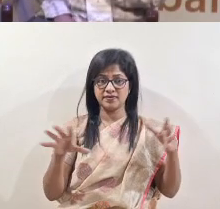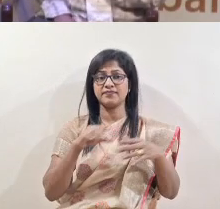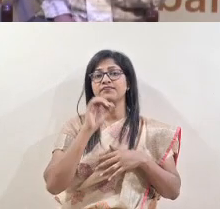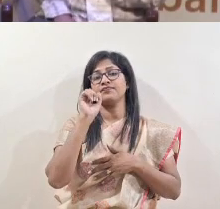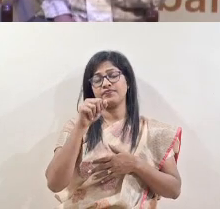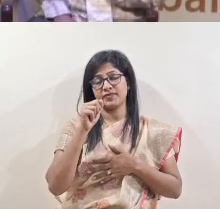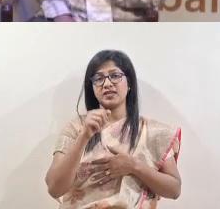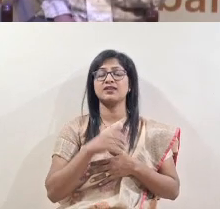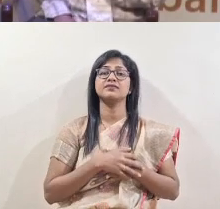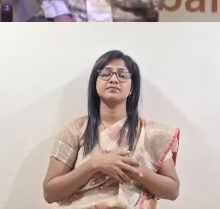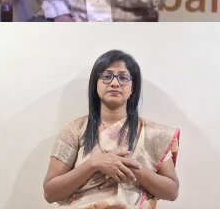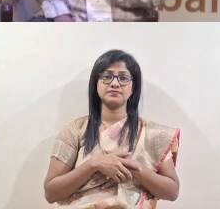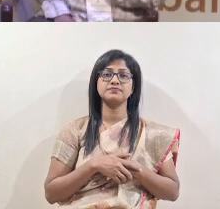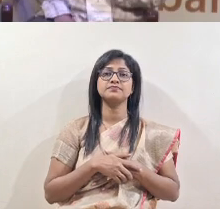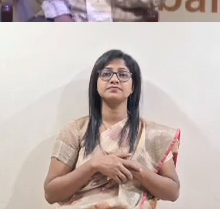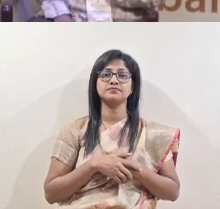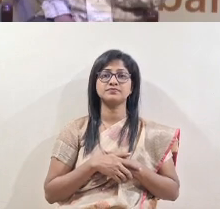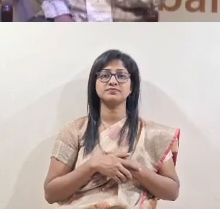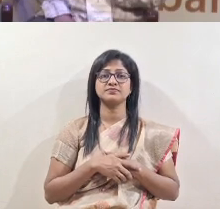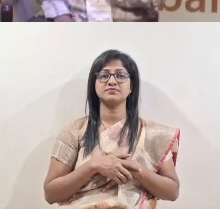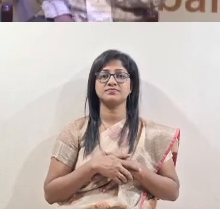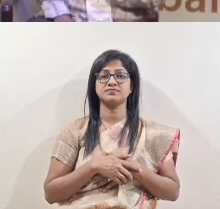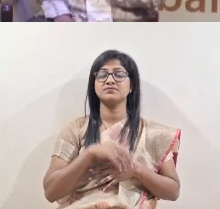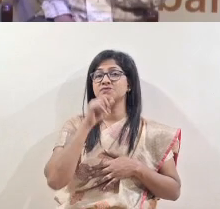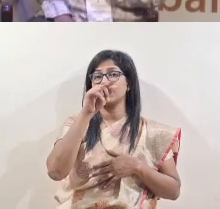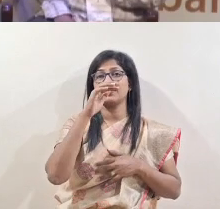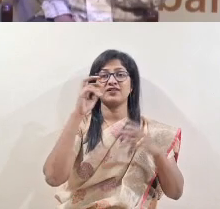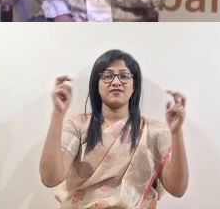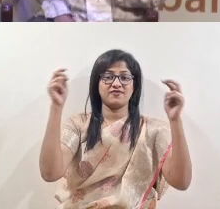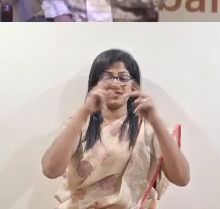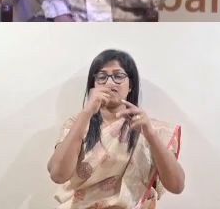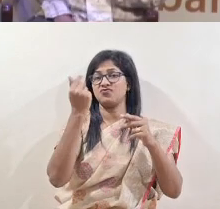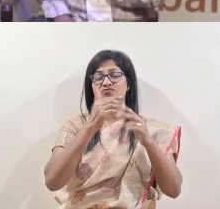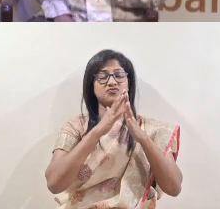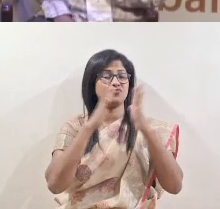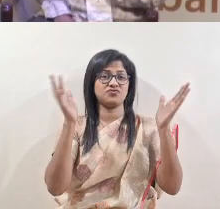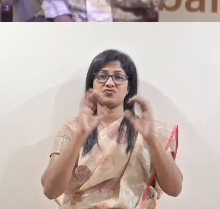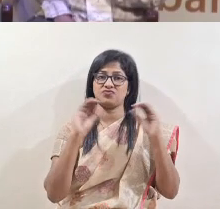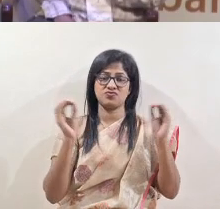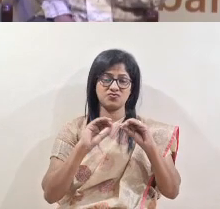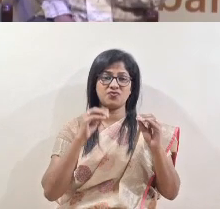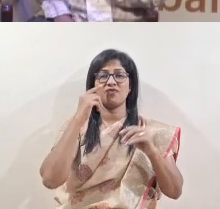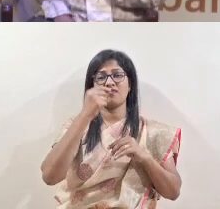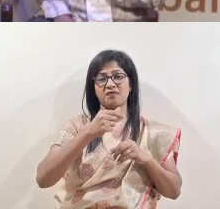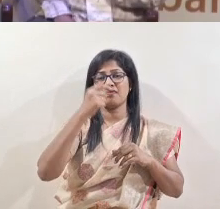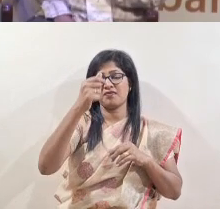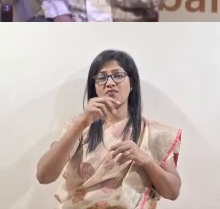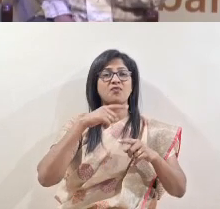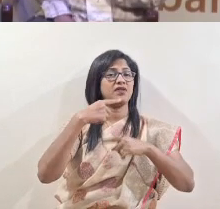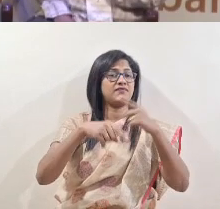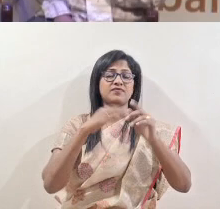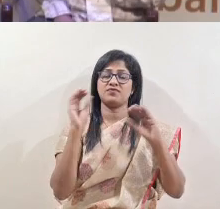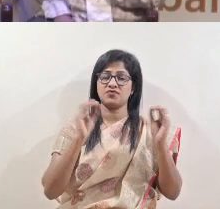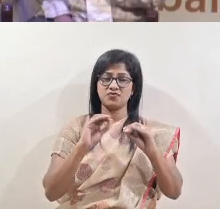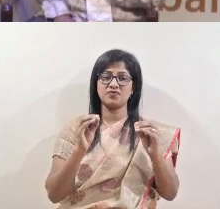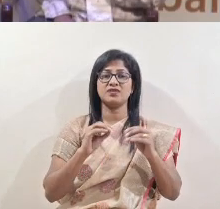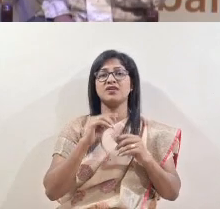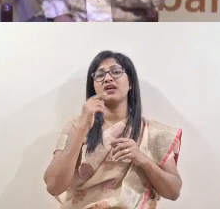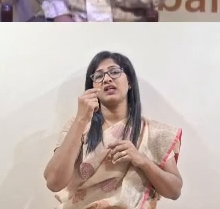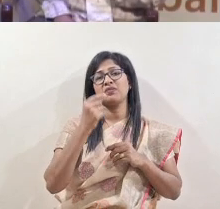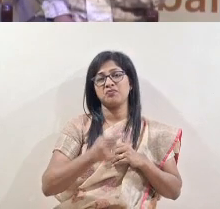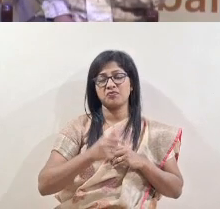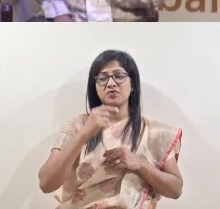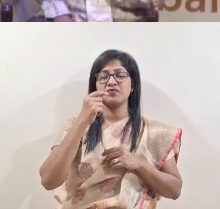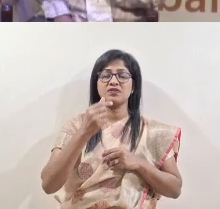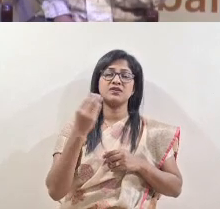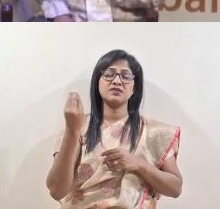Only, sir, as no one was utilizing those facilities occasionally or like daily basis. They were just occasionally, if